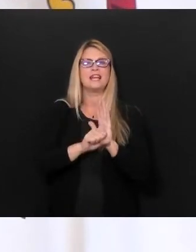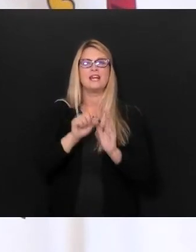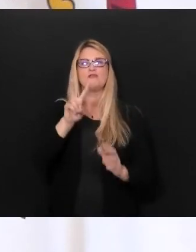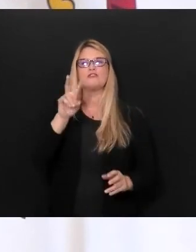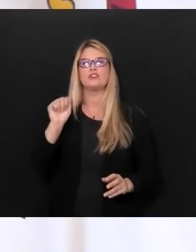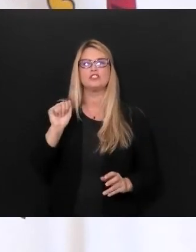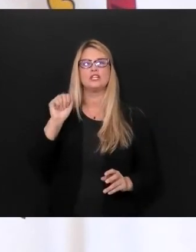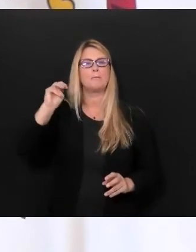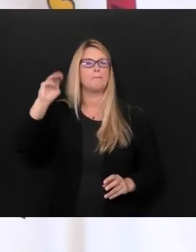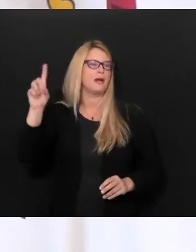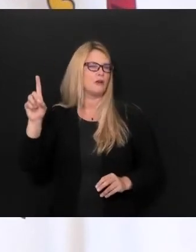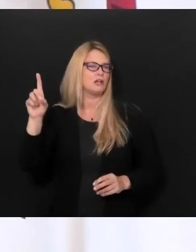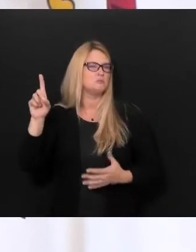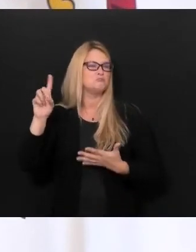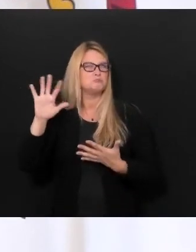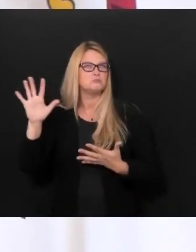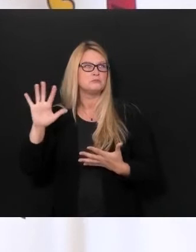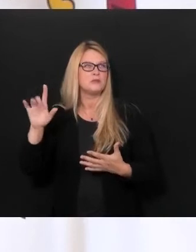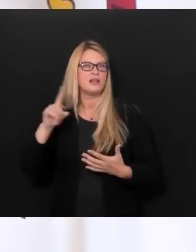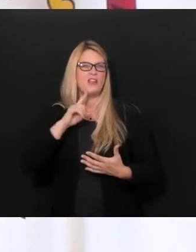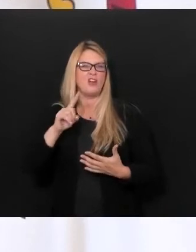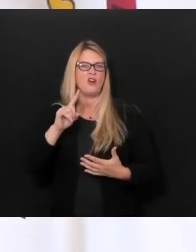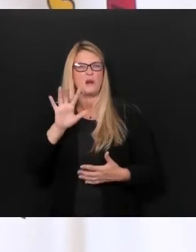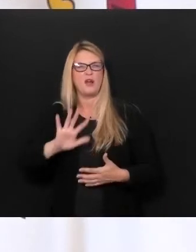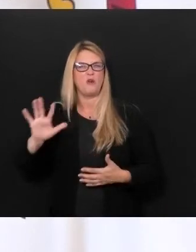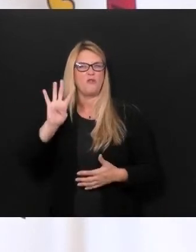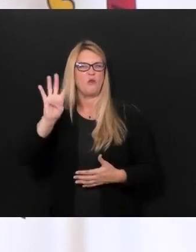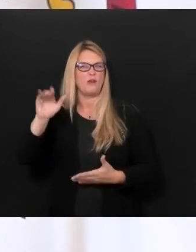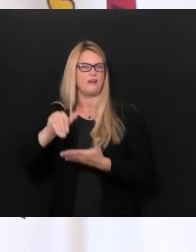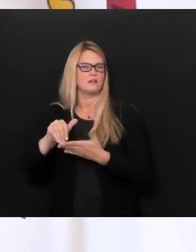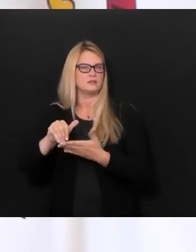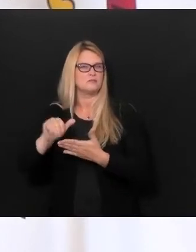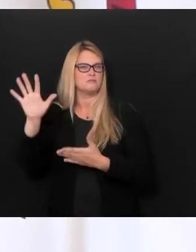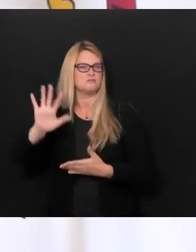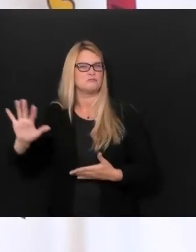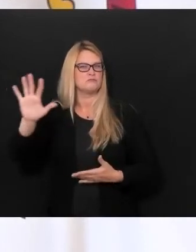Virginia or Maryland, and they're in the mid-4,000s.